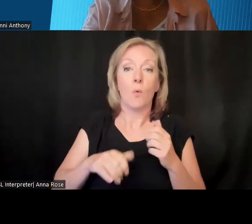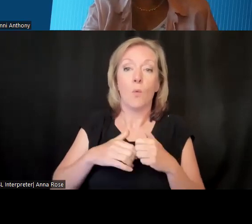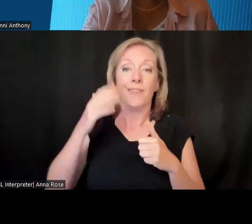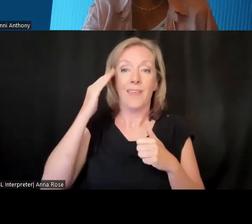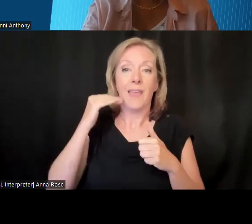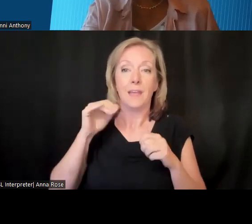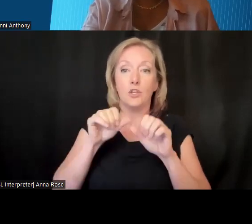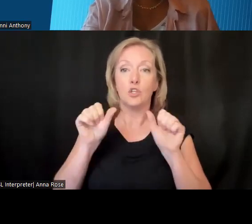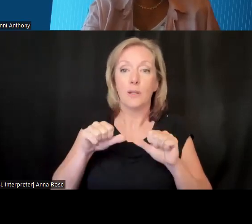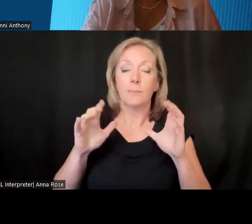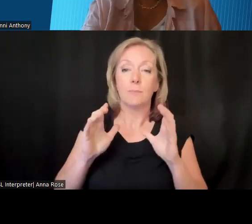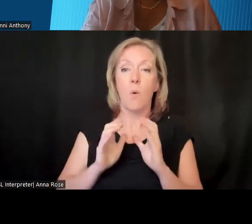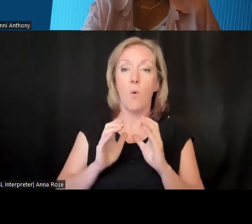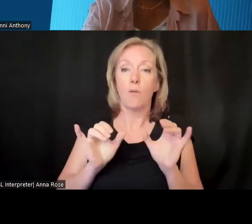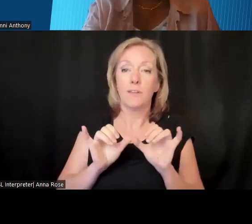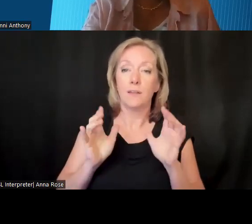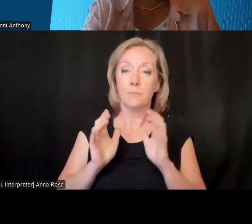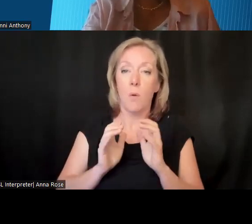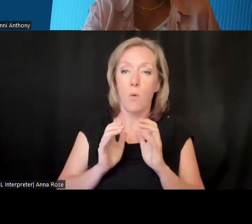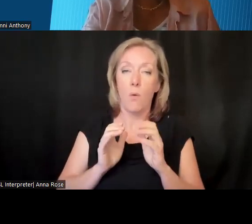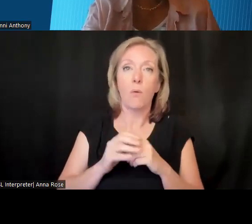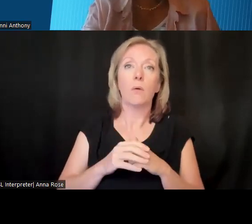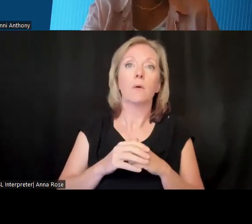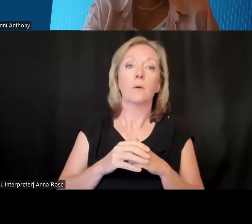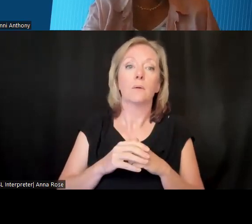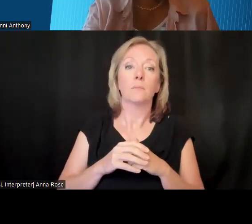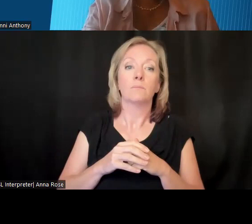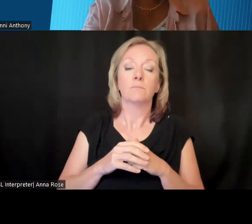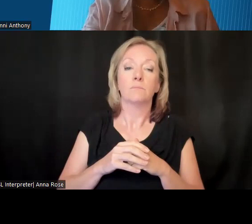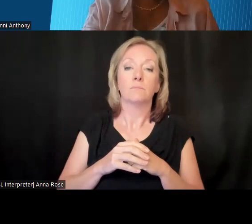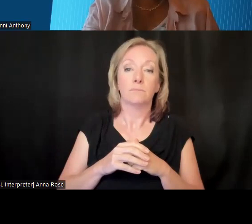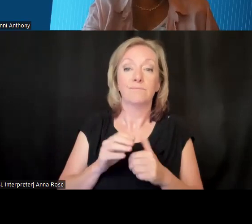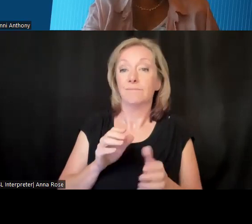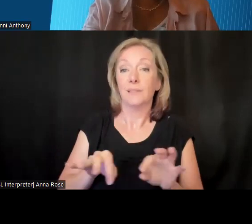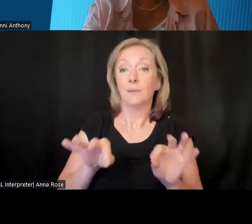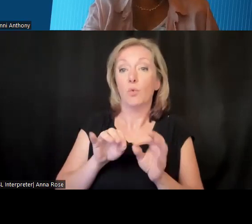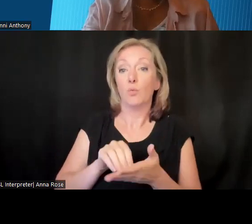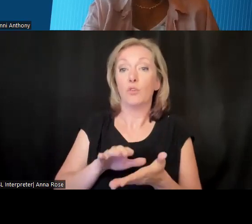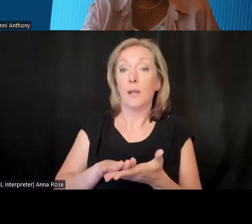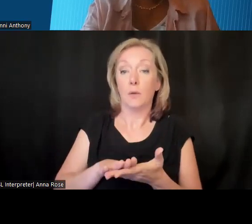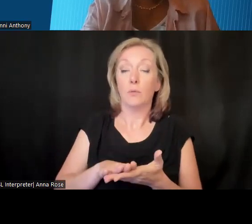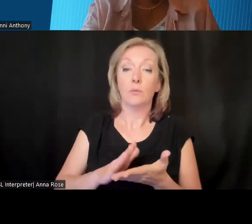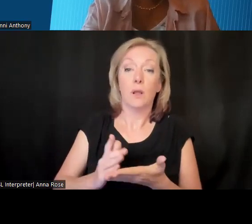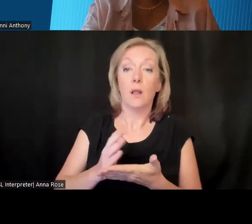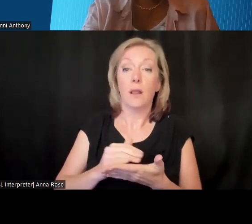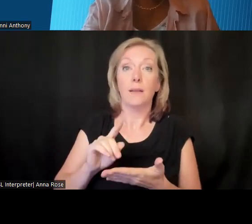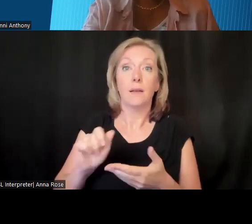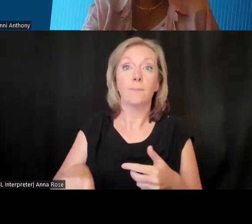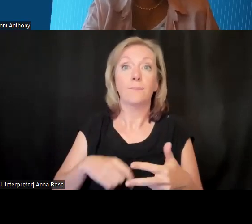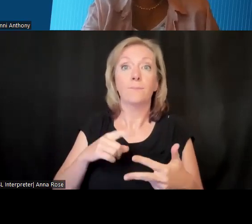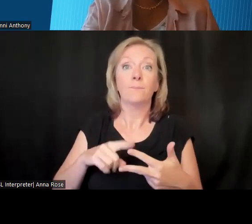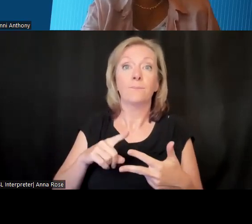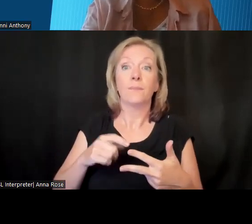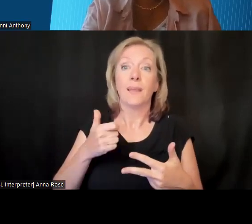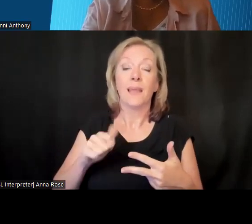small head, but let's just put it down to ask so that we collect that information. Are there midline